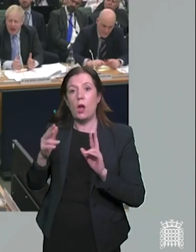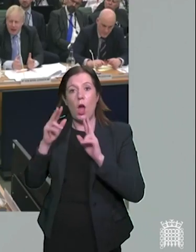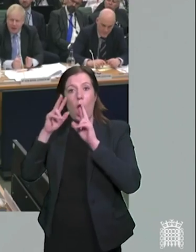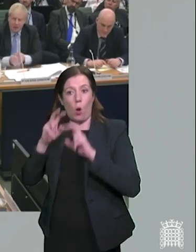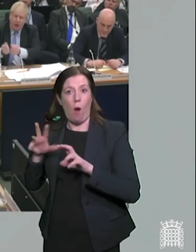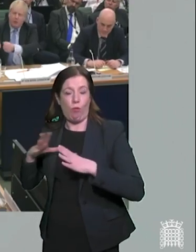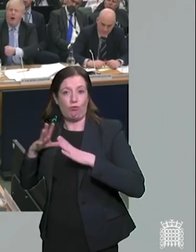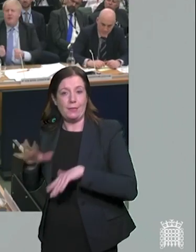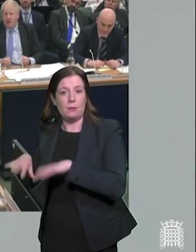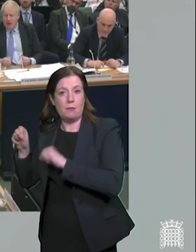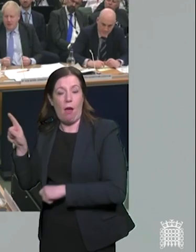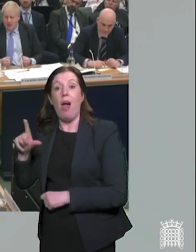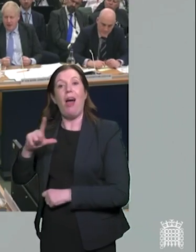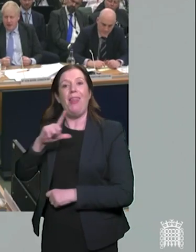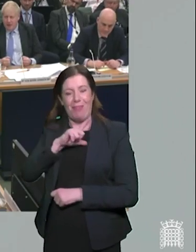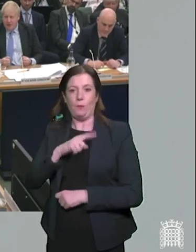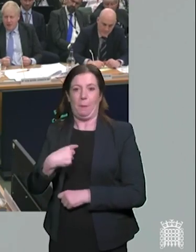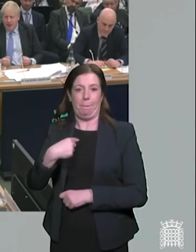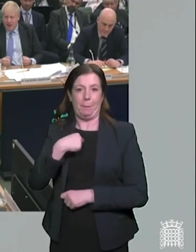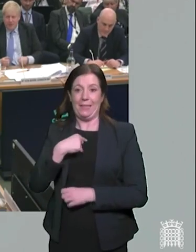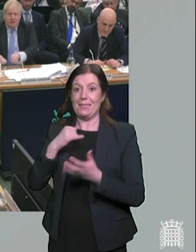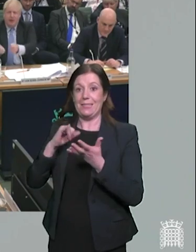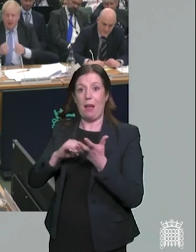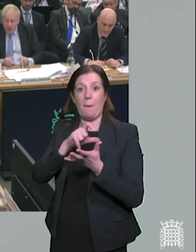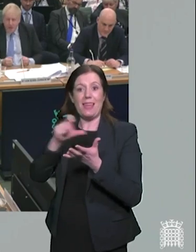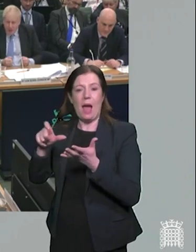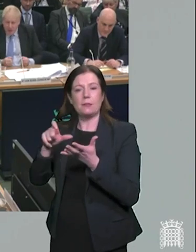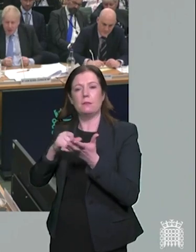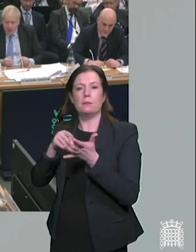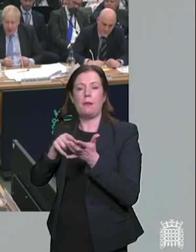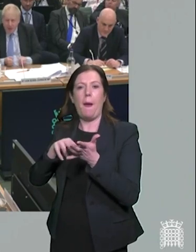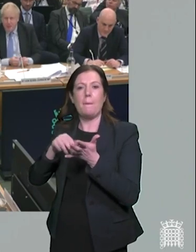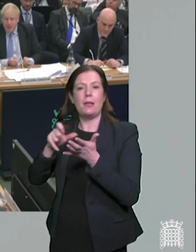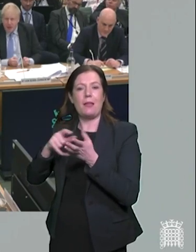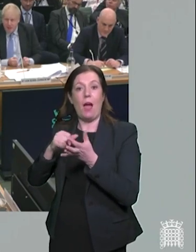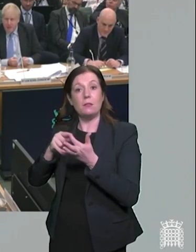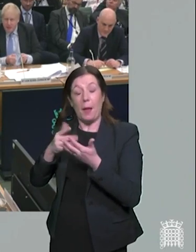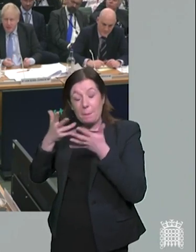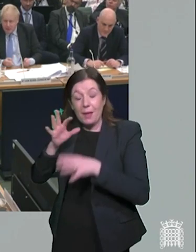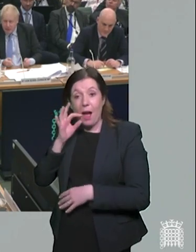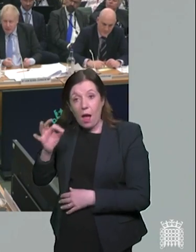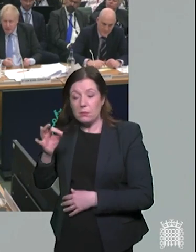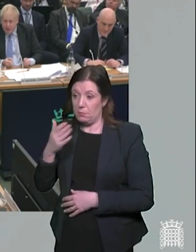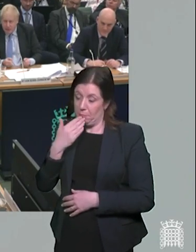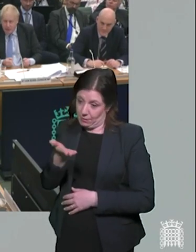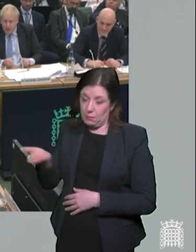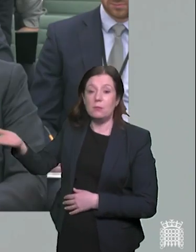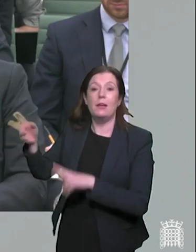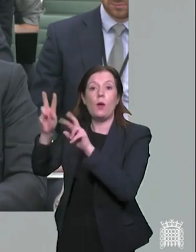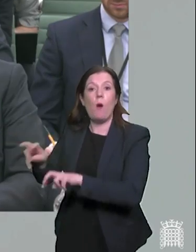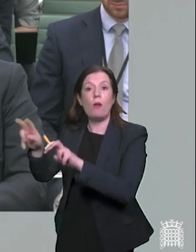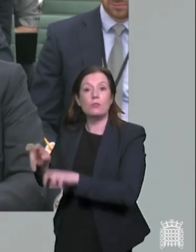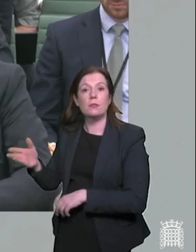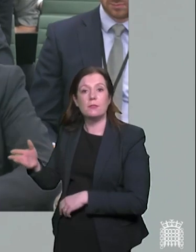is underway. So you ask why I didn't ask Simon Case. I did ask Simon Case. I asked Simon Case to conduct an inquiry. Well, I'm